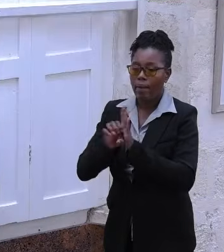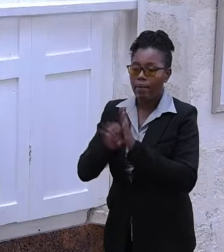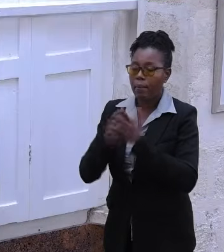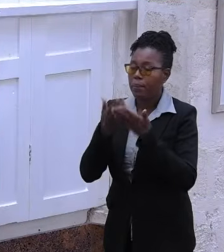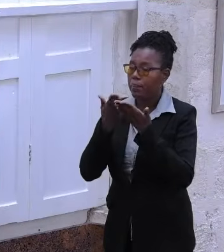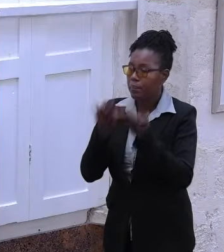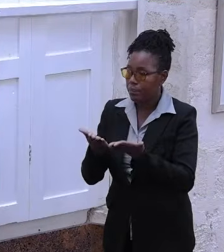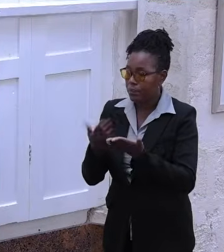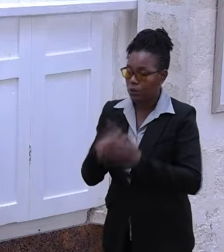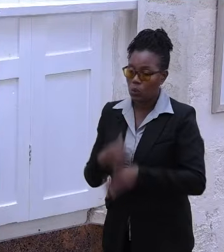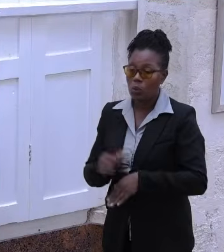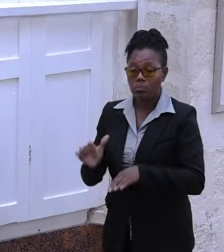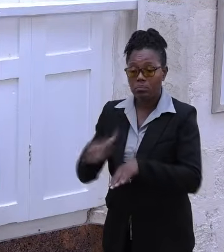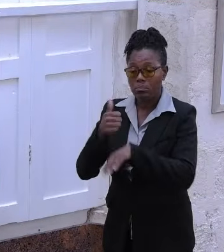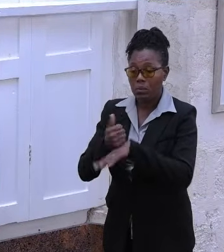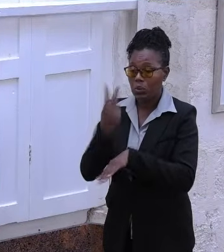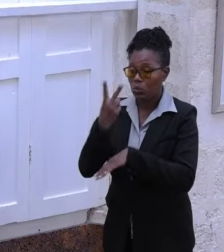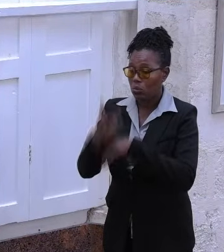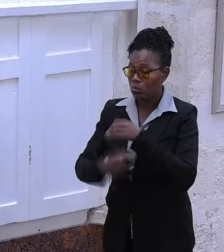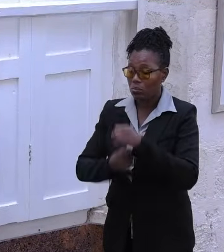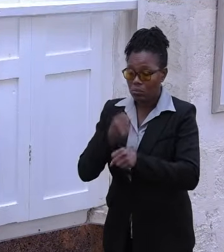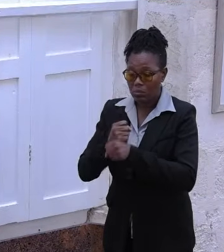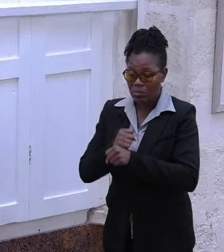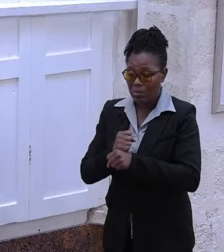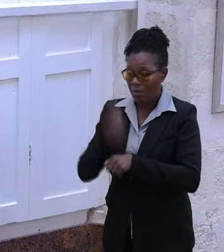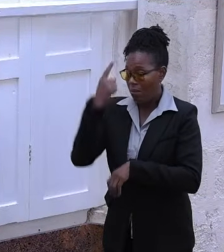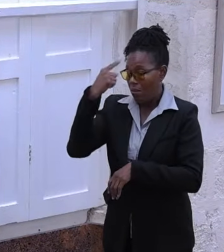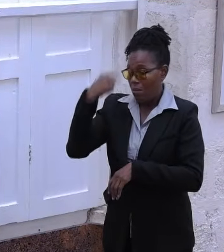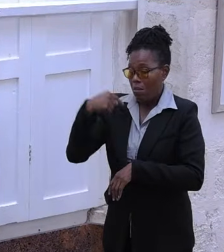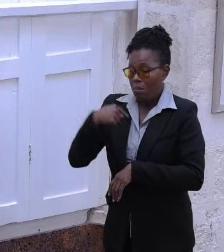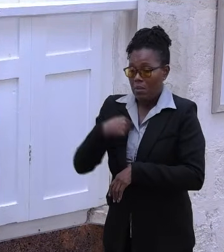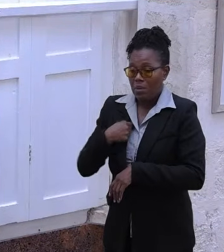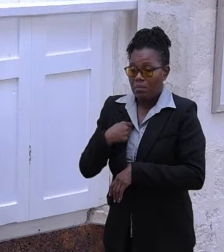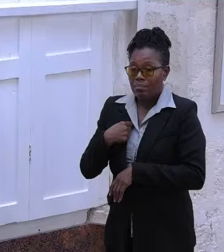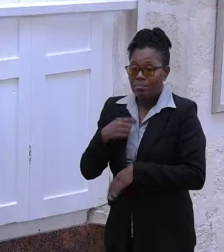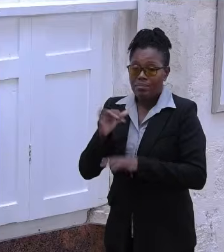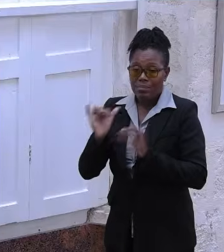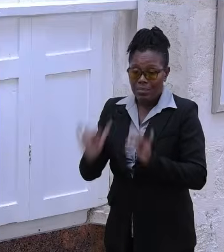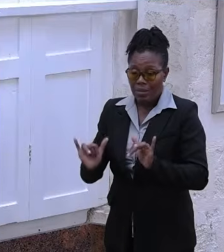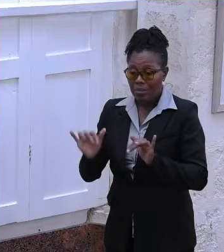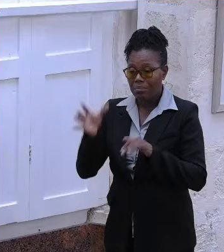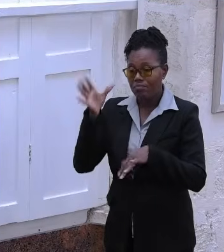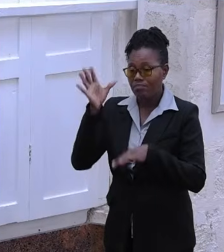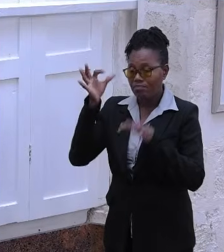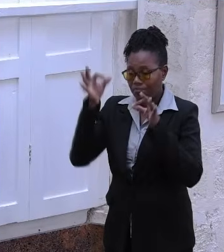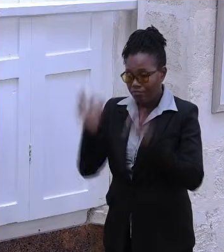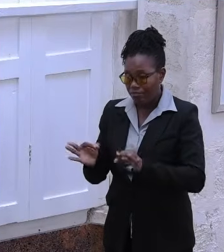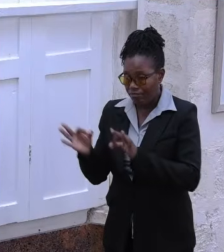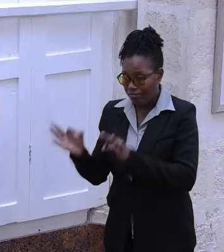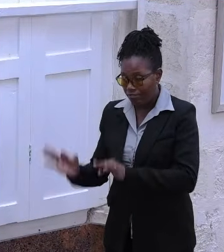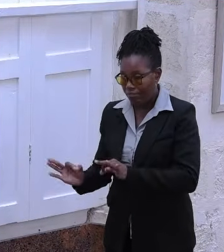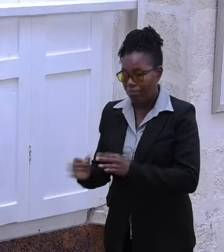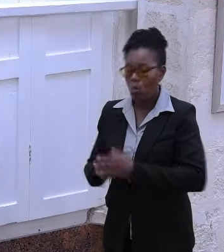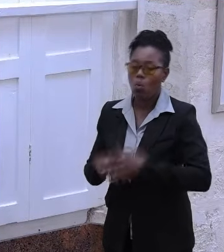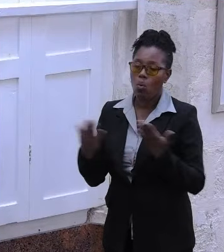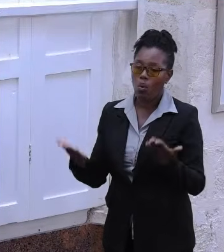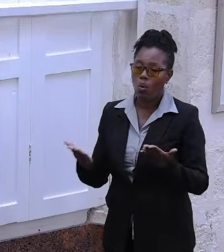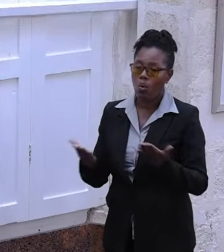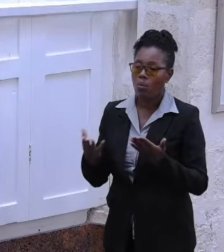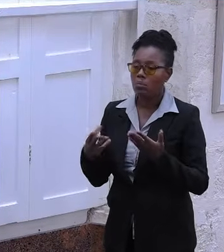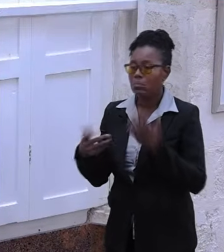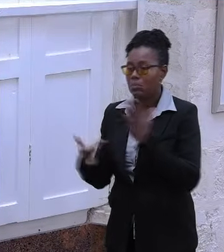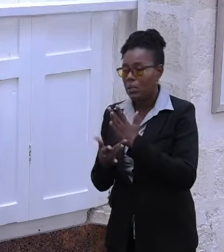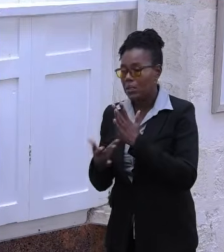set in 2 years, as far as I am concerned. This is a determination based on the level of technology, as I've said before, that